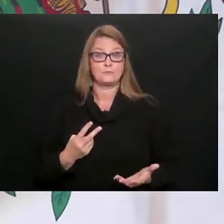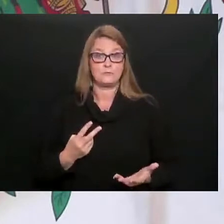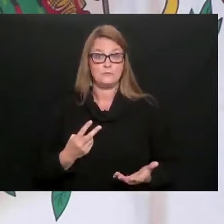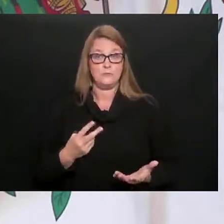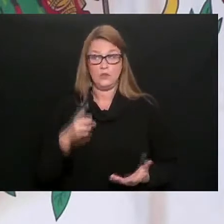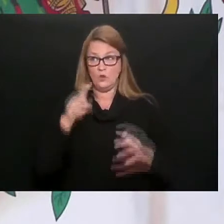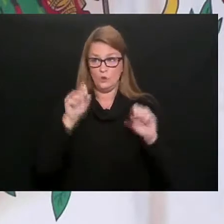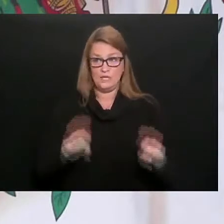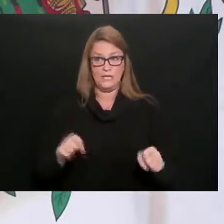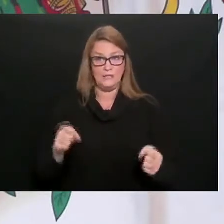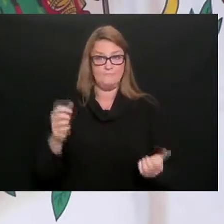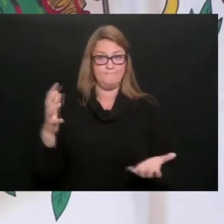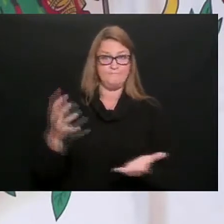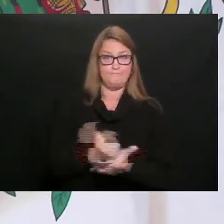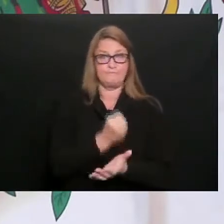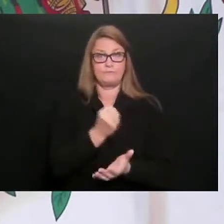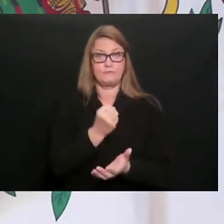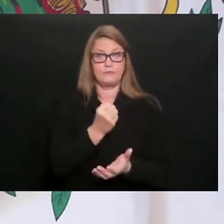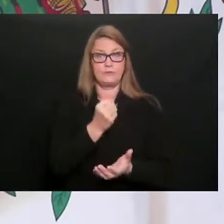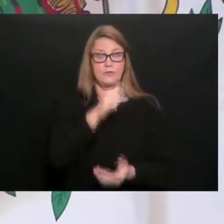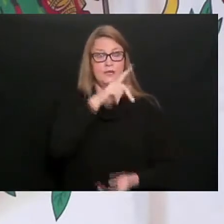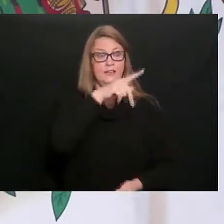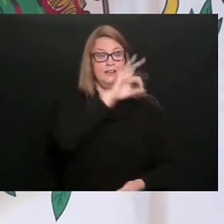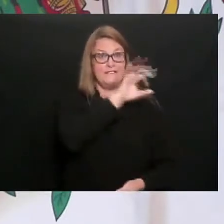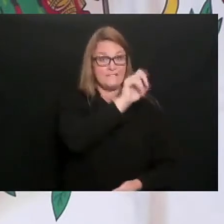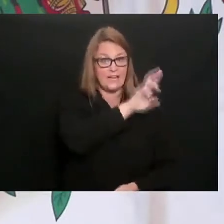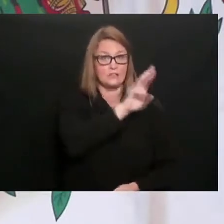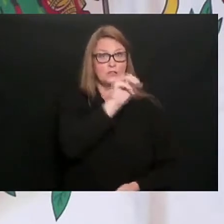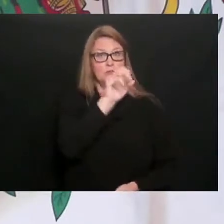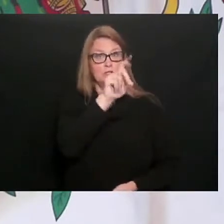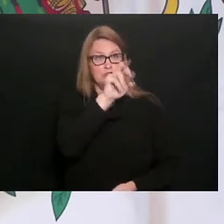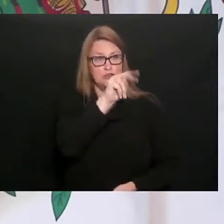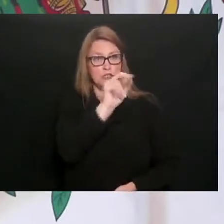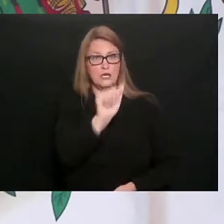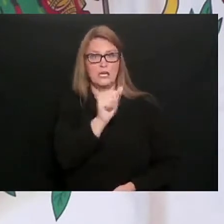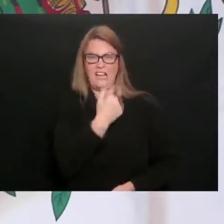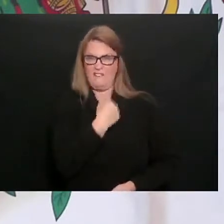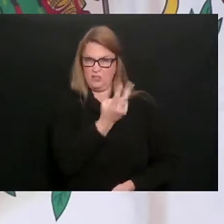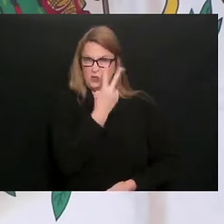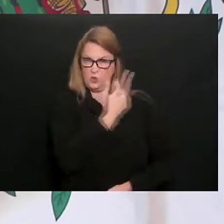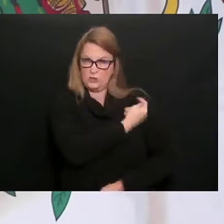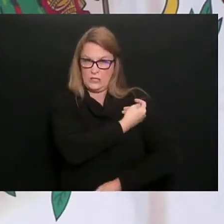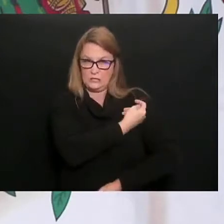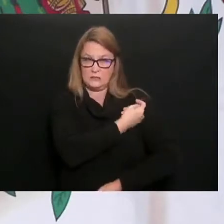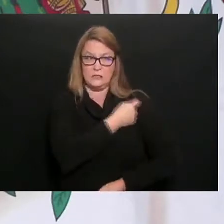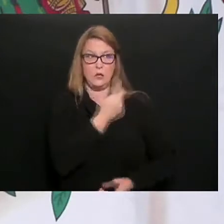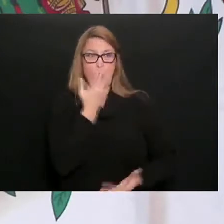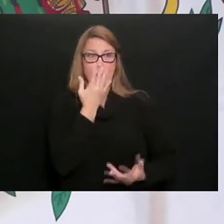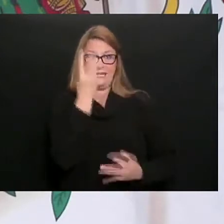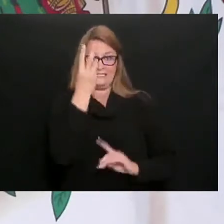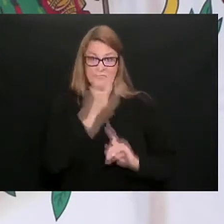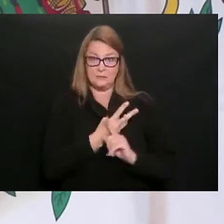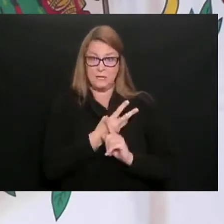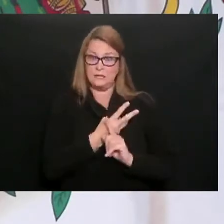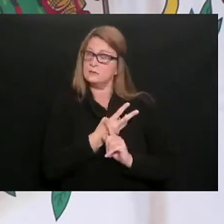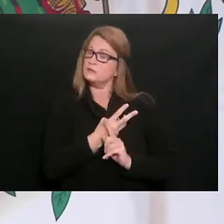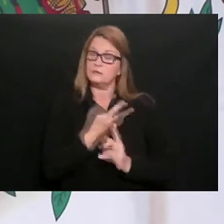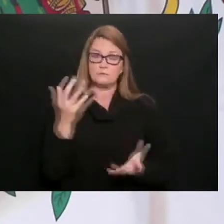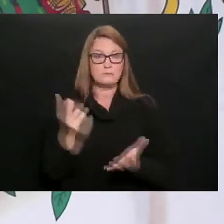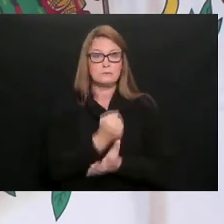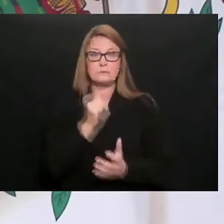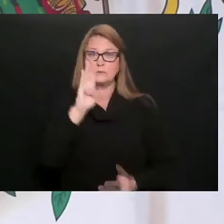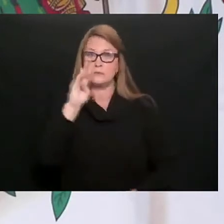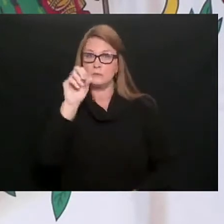or you got your second dose from Pfizer and Moderna, and you're 6 months out on that, what in the world are